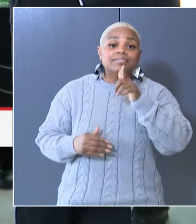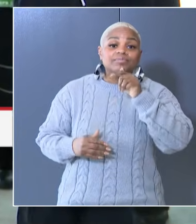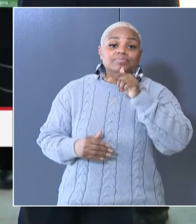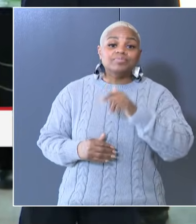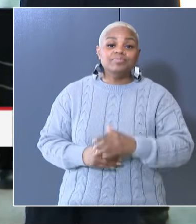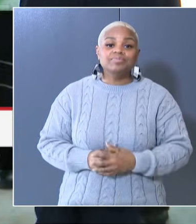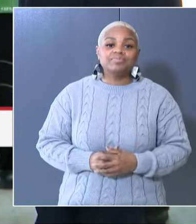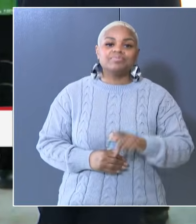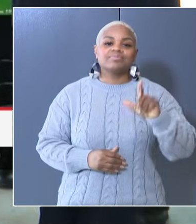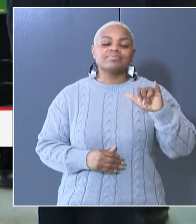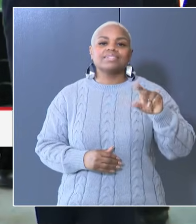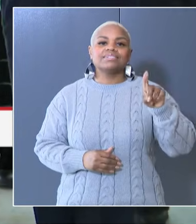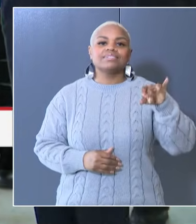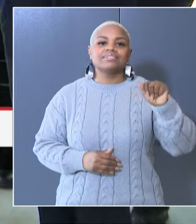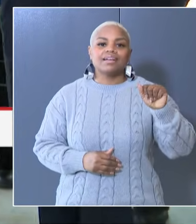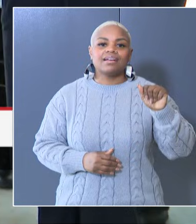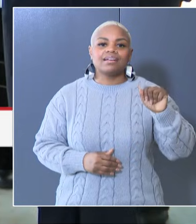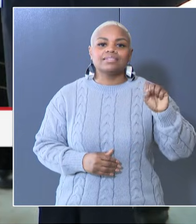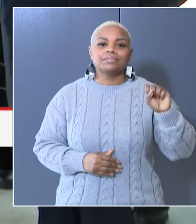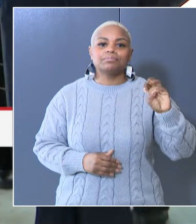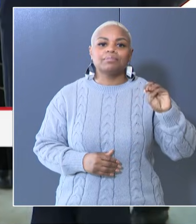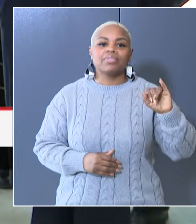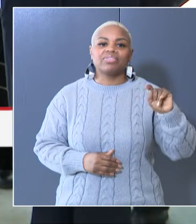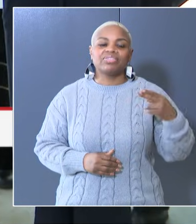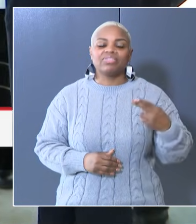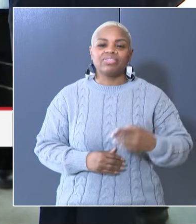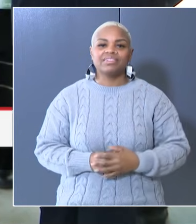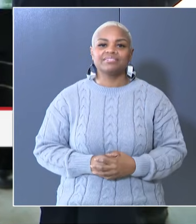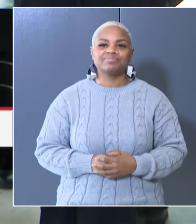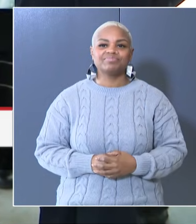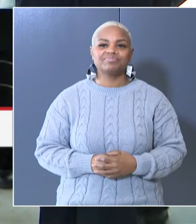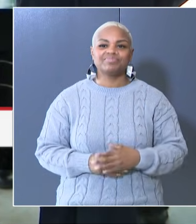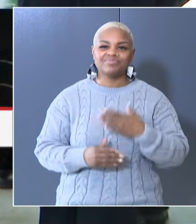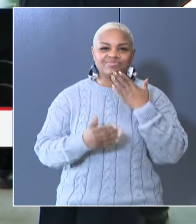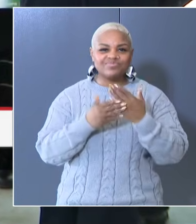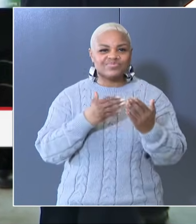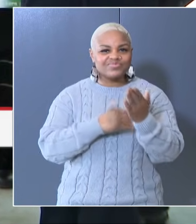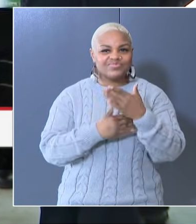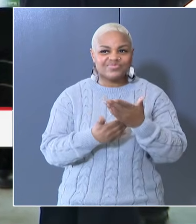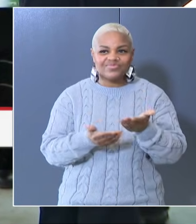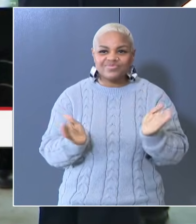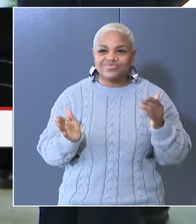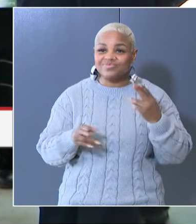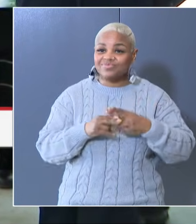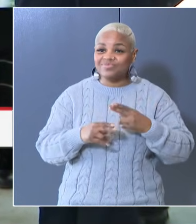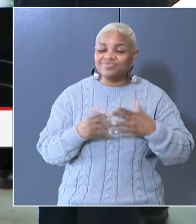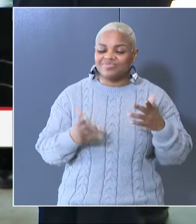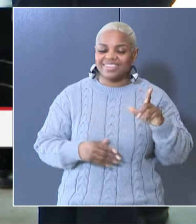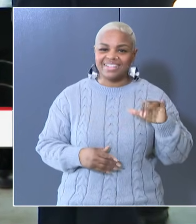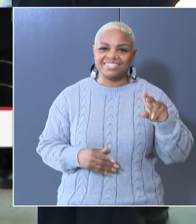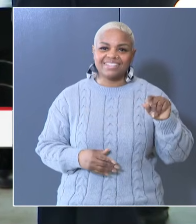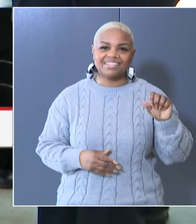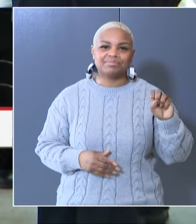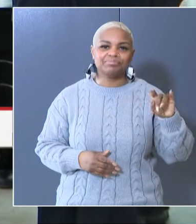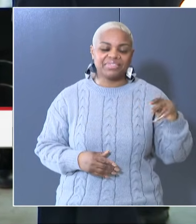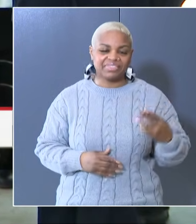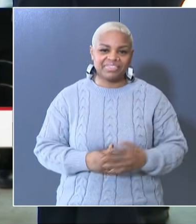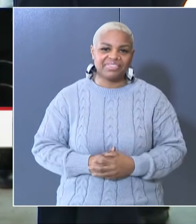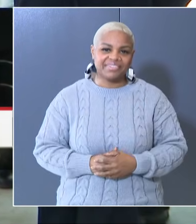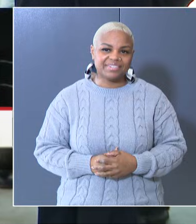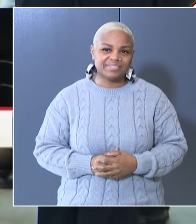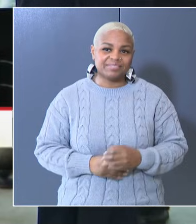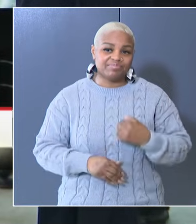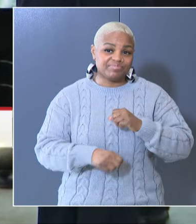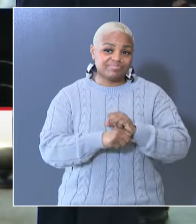you. Good morning, everyone. My name is Lydia Smith. I am the Managing Director of Impact at National